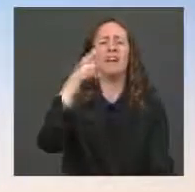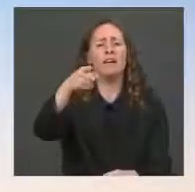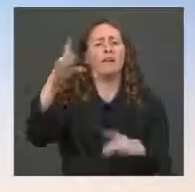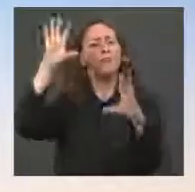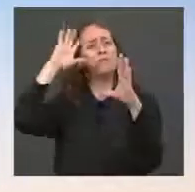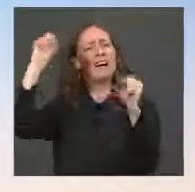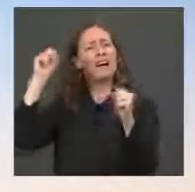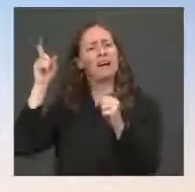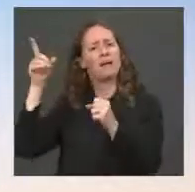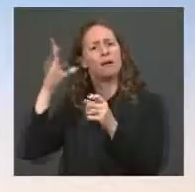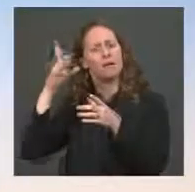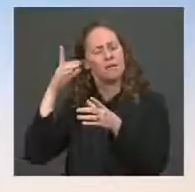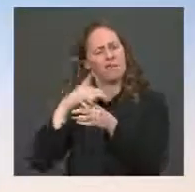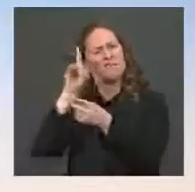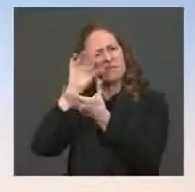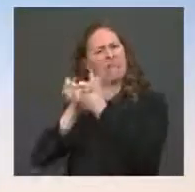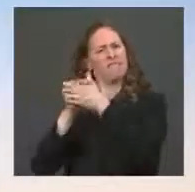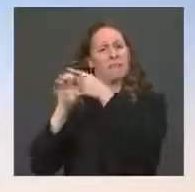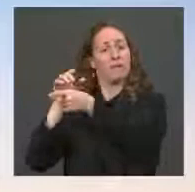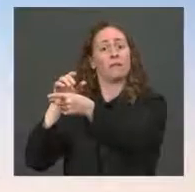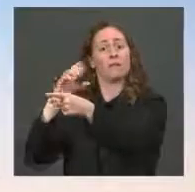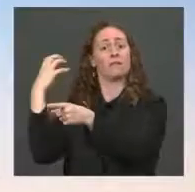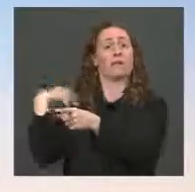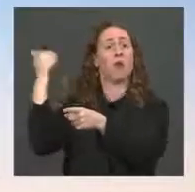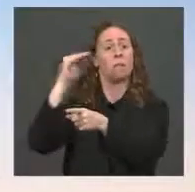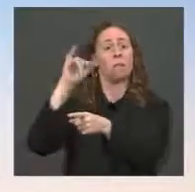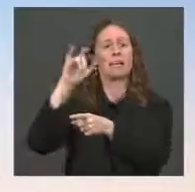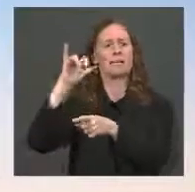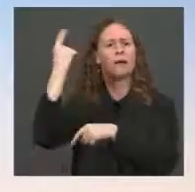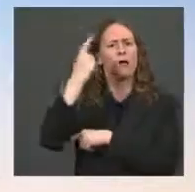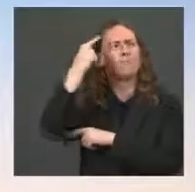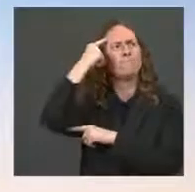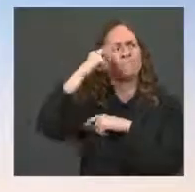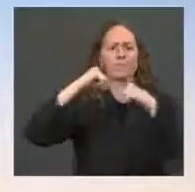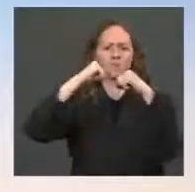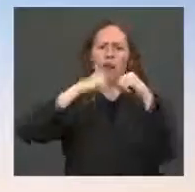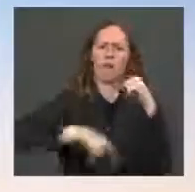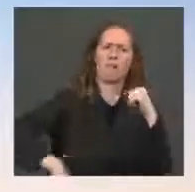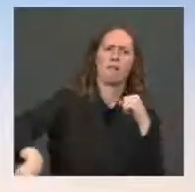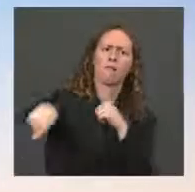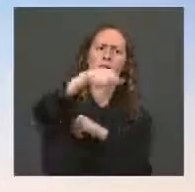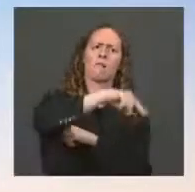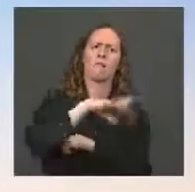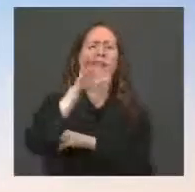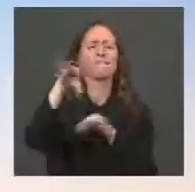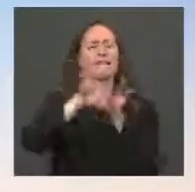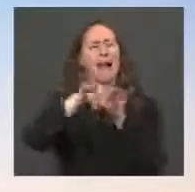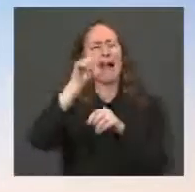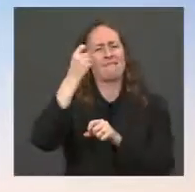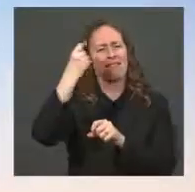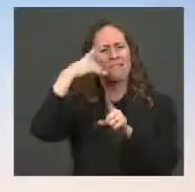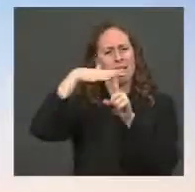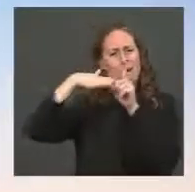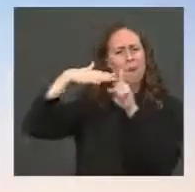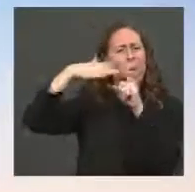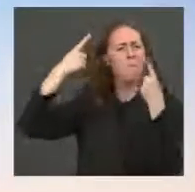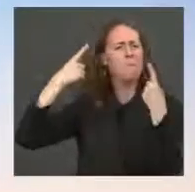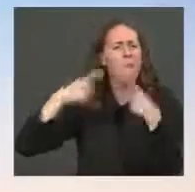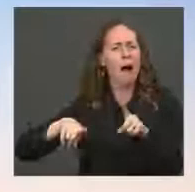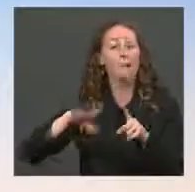also important to understand the context of when this reporting was happening during, and the fact that the former president